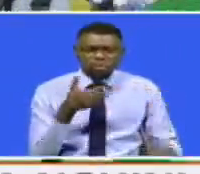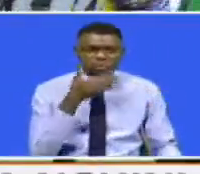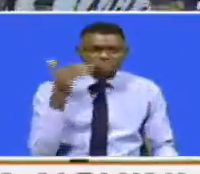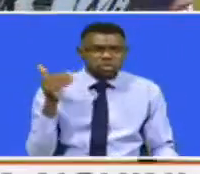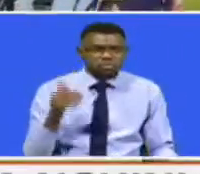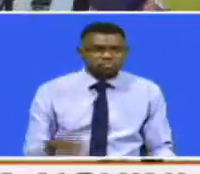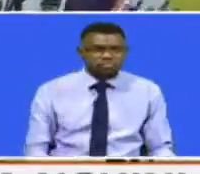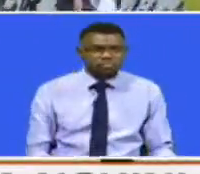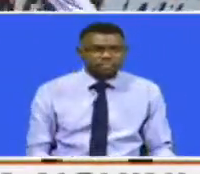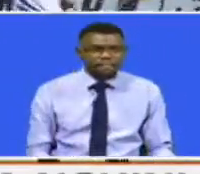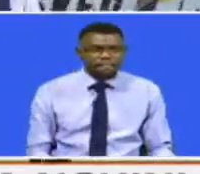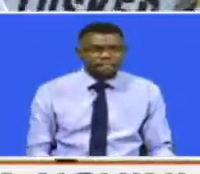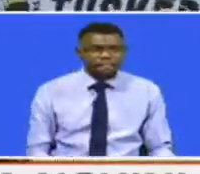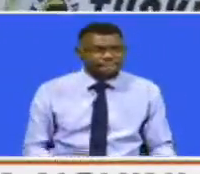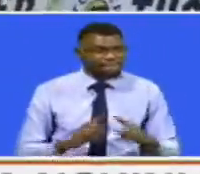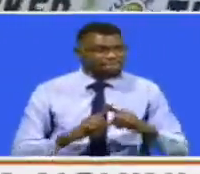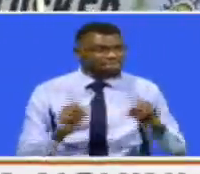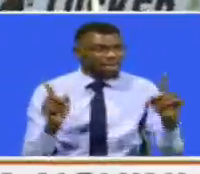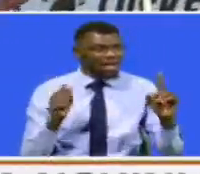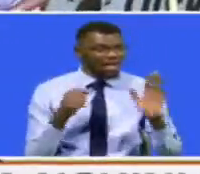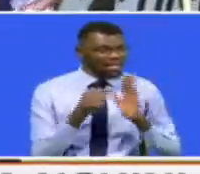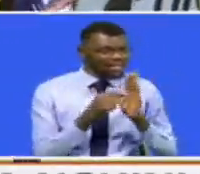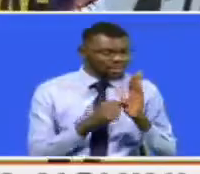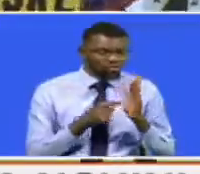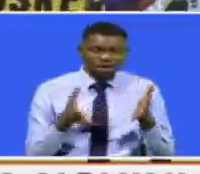us perform well. The target this season